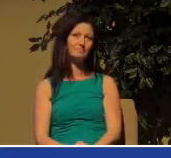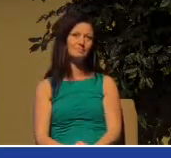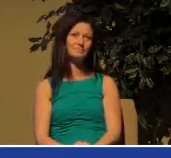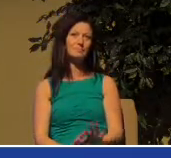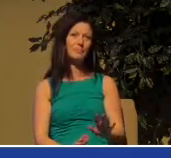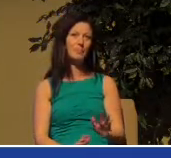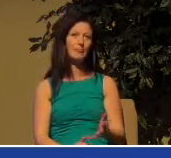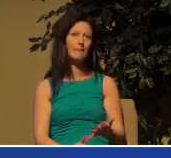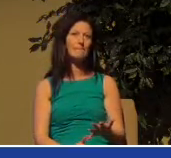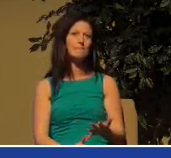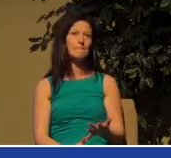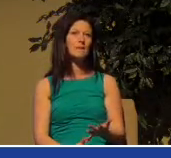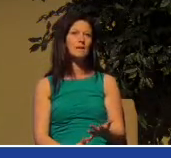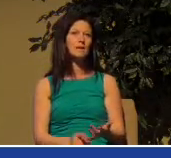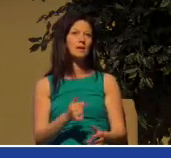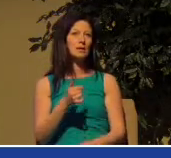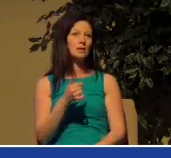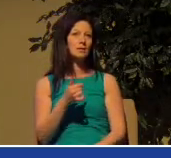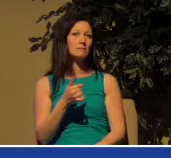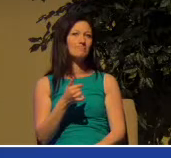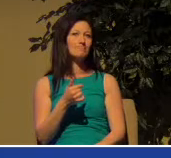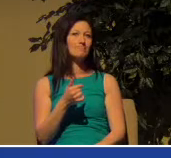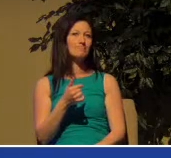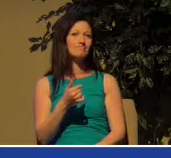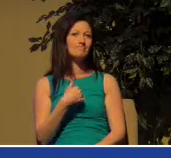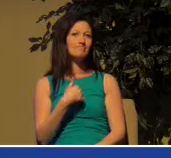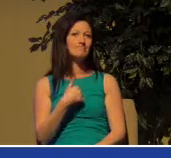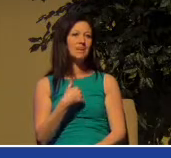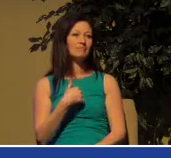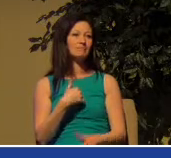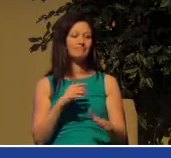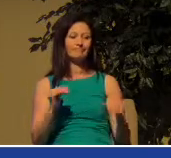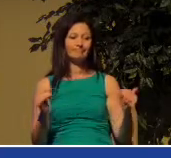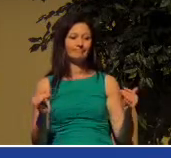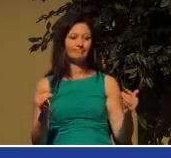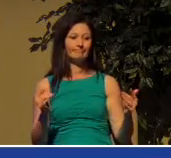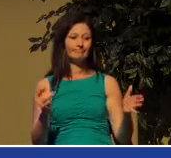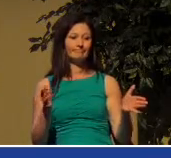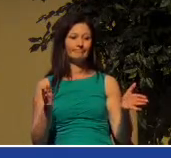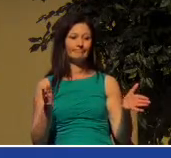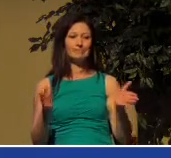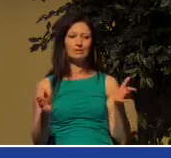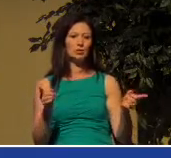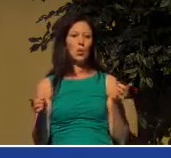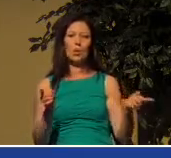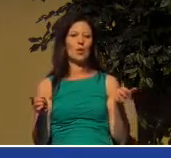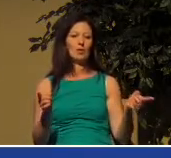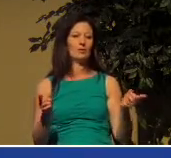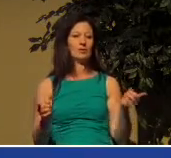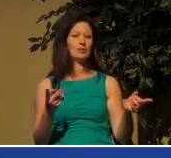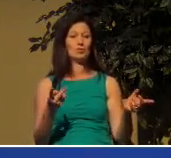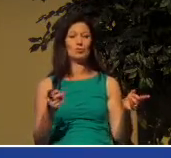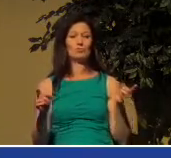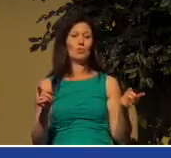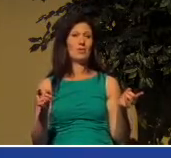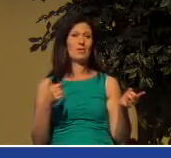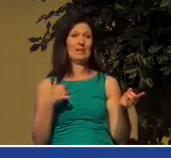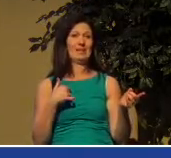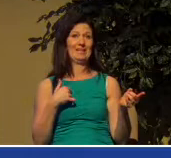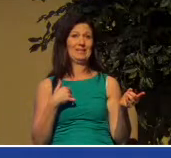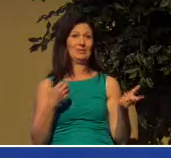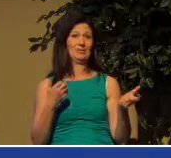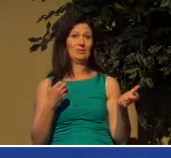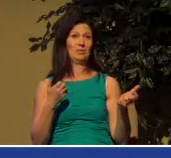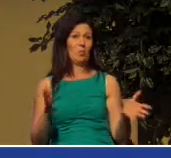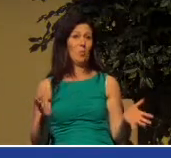And he says, I desire to depart and be with Christ, which is far better. And then he says, I'm going to stick around because you need